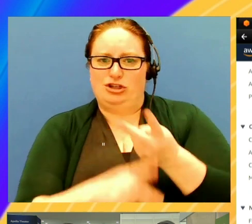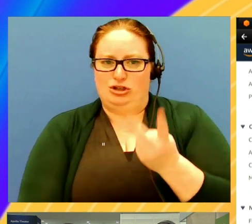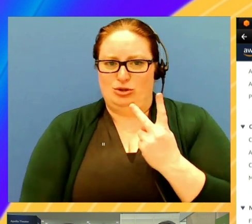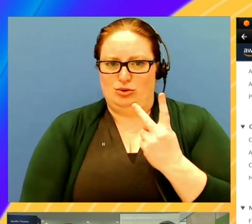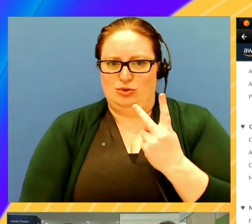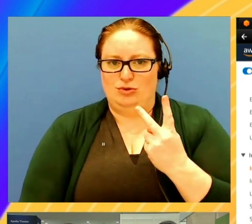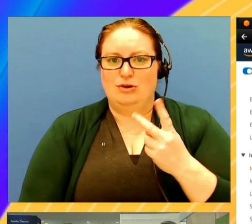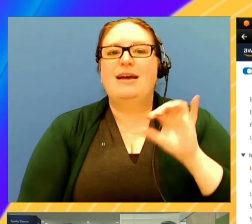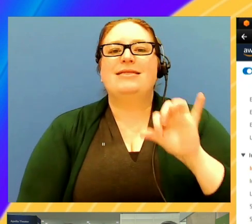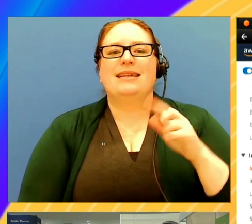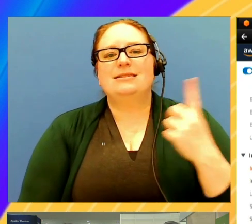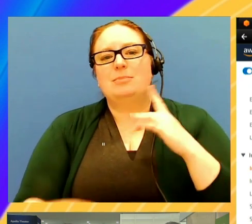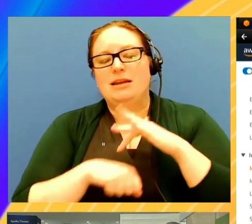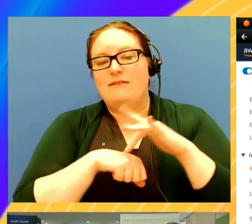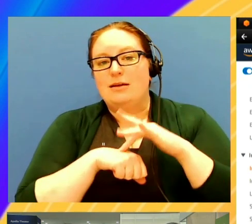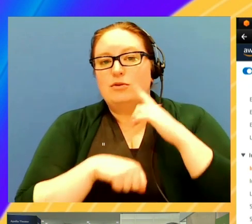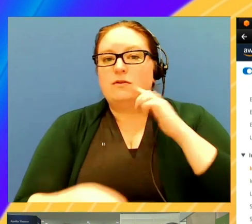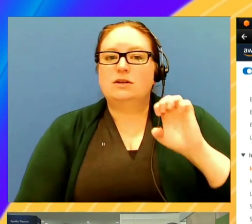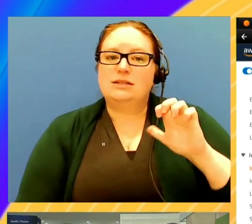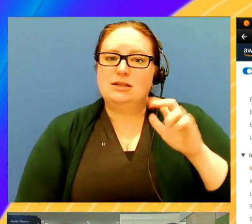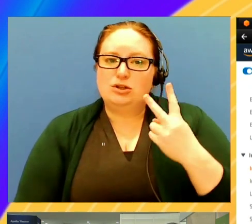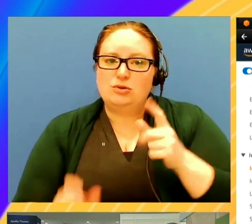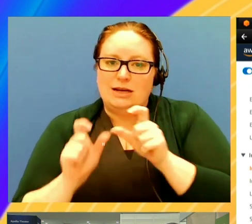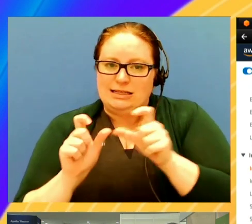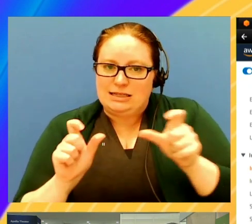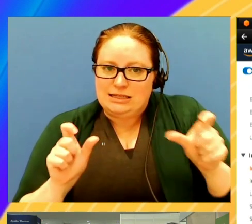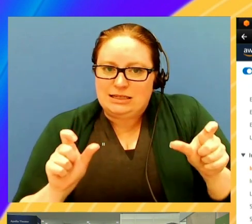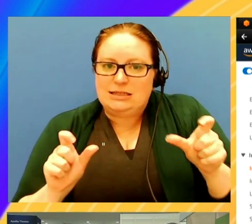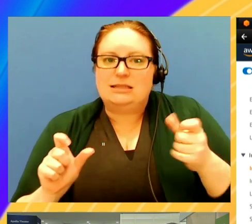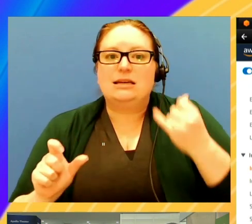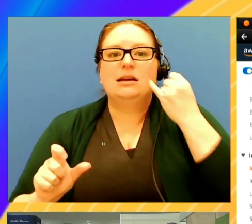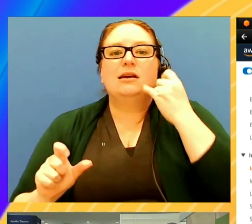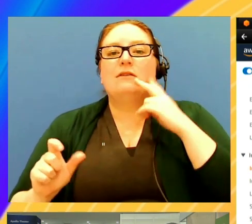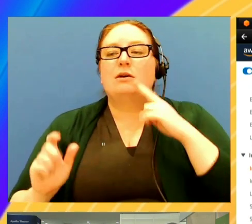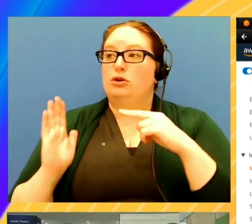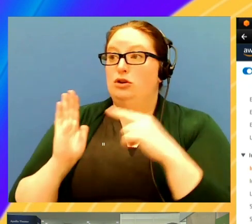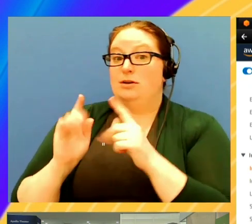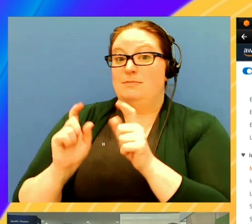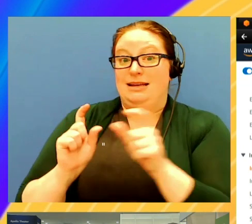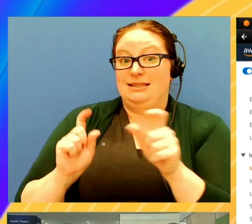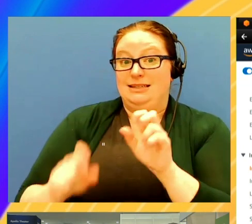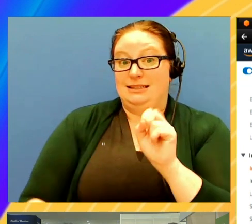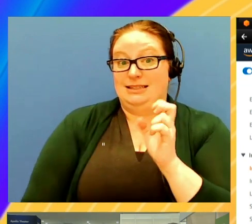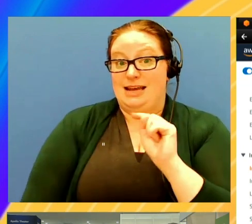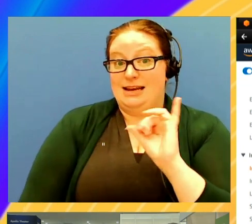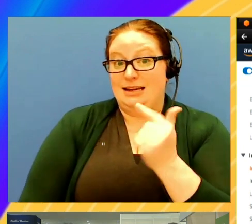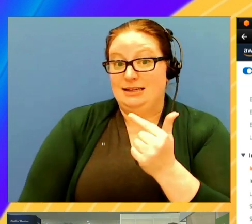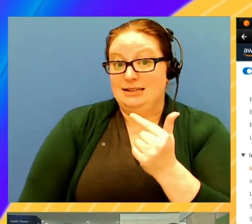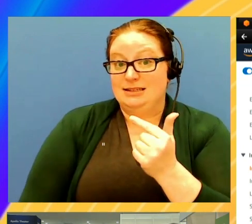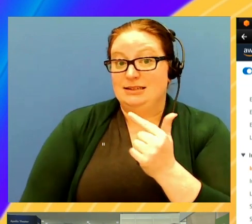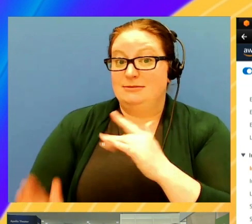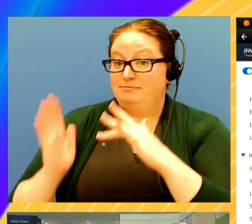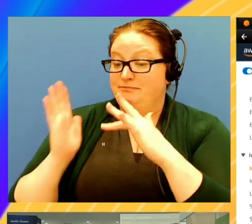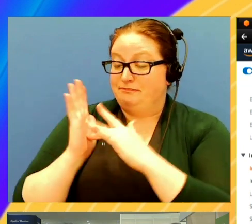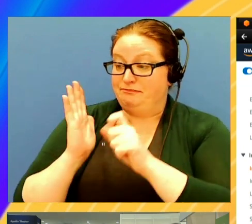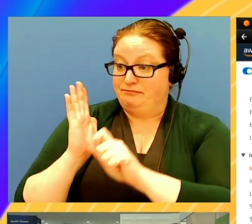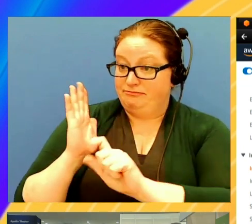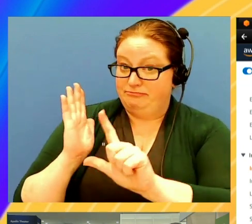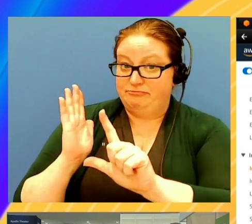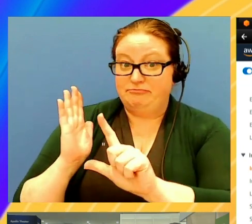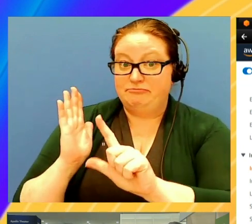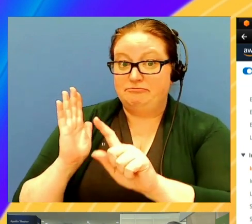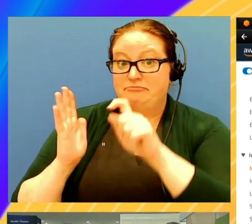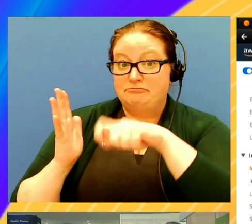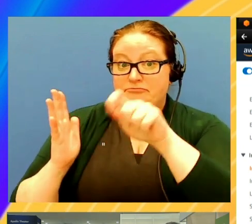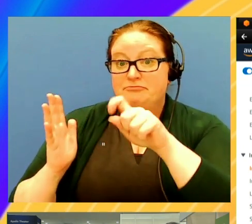is available for those EC2 instances. If I were to go over to my instance settings and then check that, we can